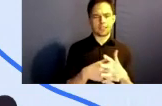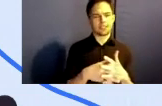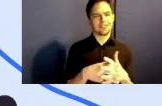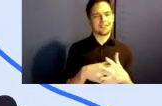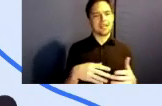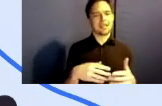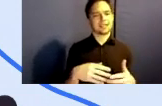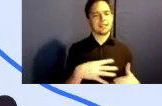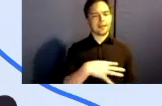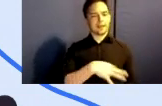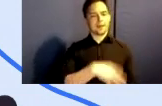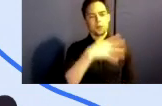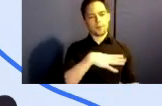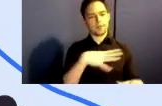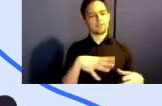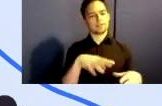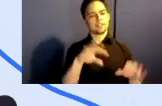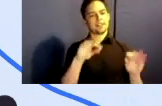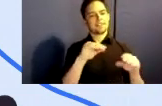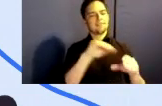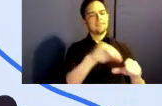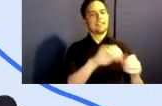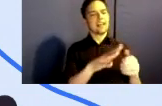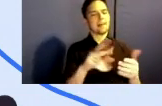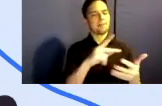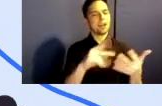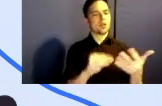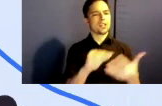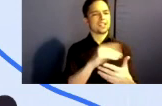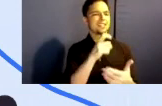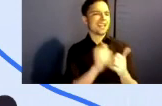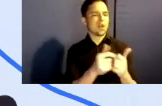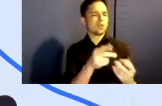fit into the prioritization? Over to you.